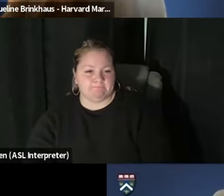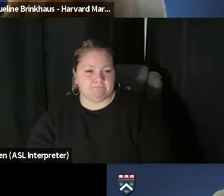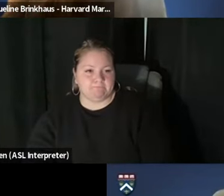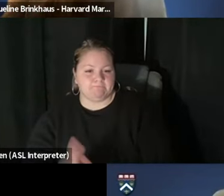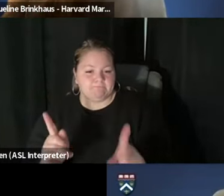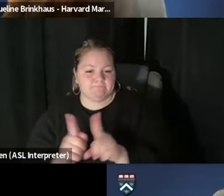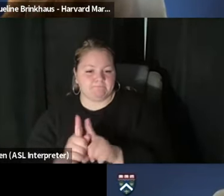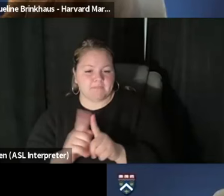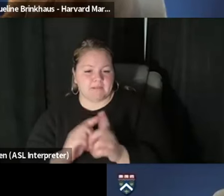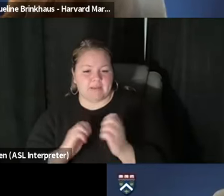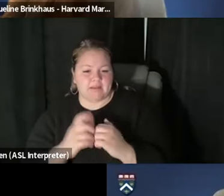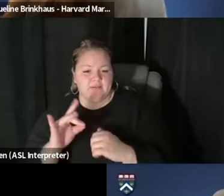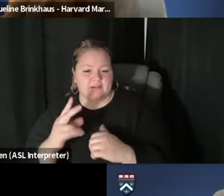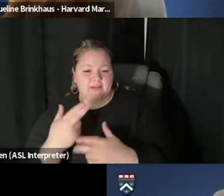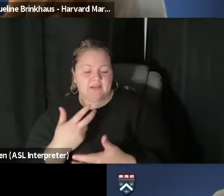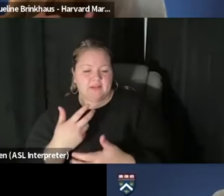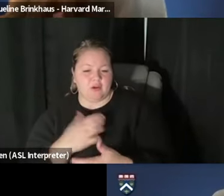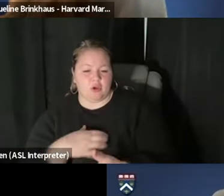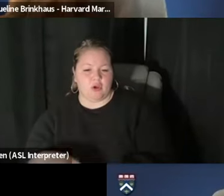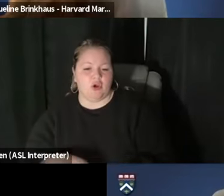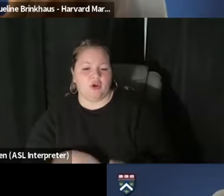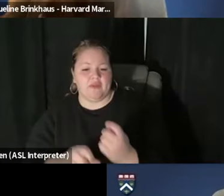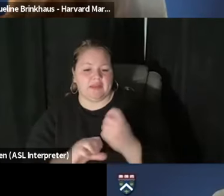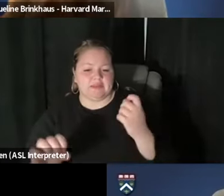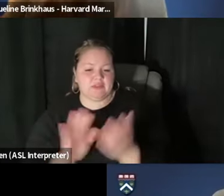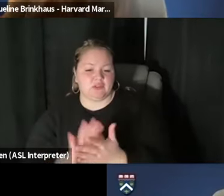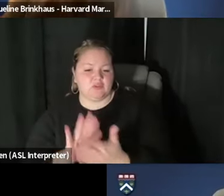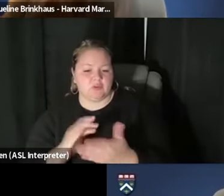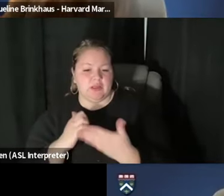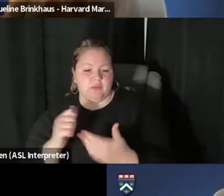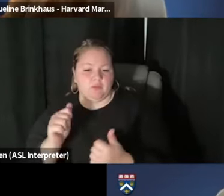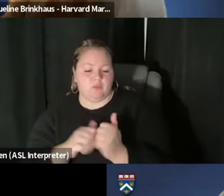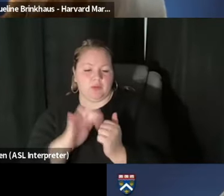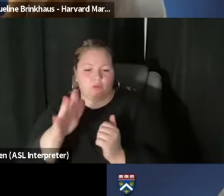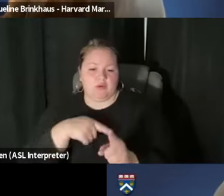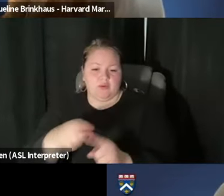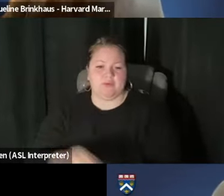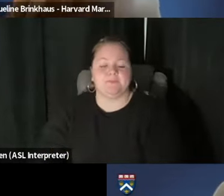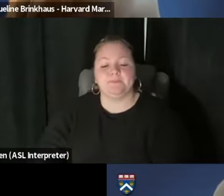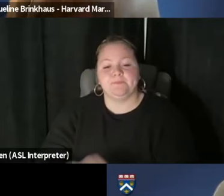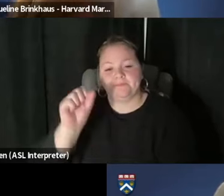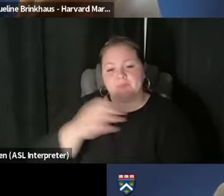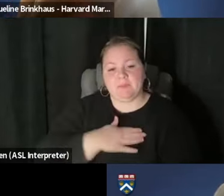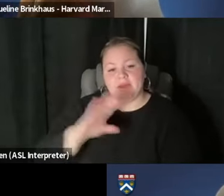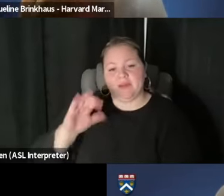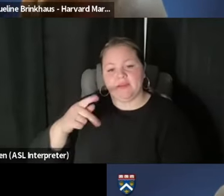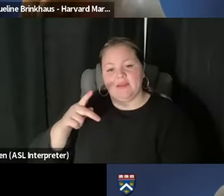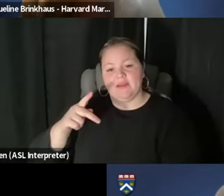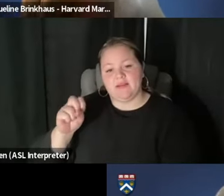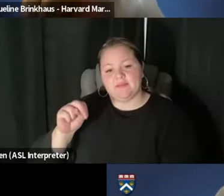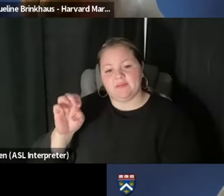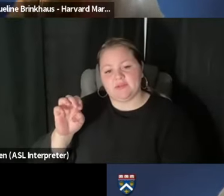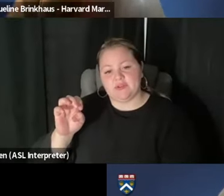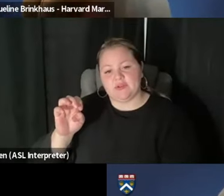Harvard Extension School in general helped you for your career and your current role. Yeah, so actually my capstone, I